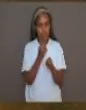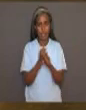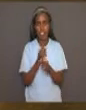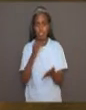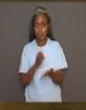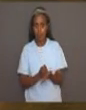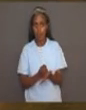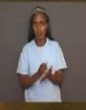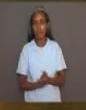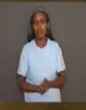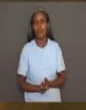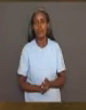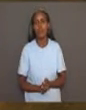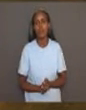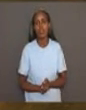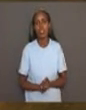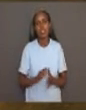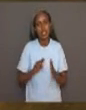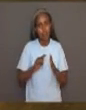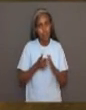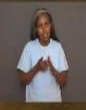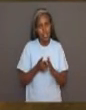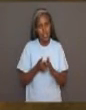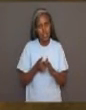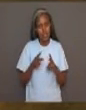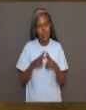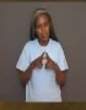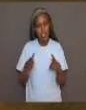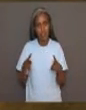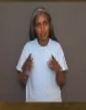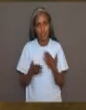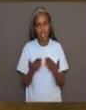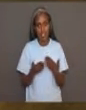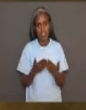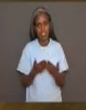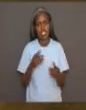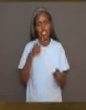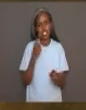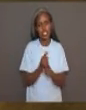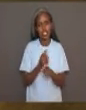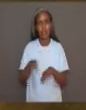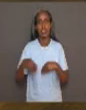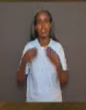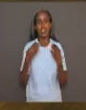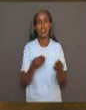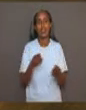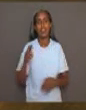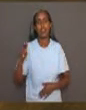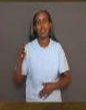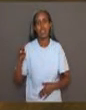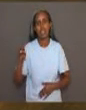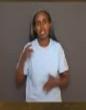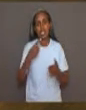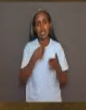proof. Let us begin with verifying the assertion by giving n